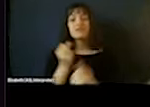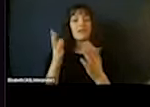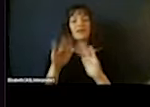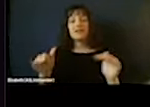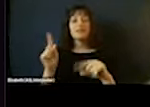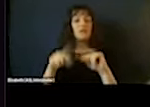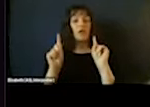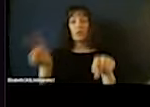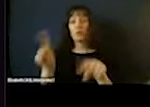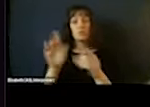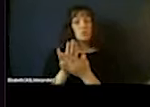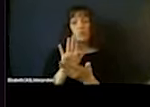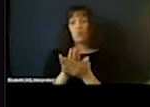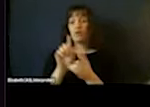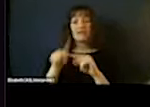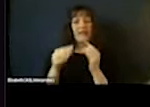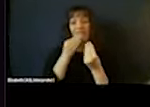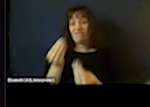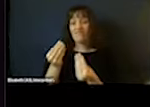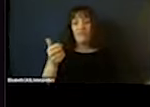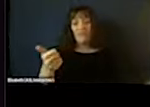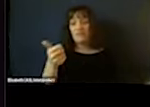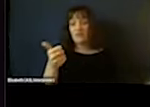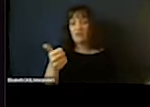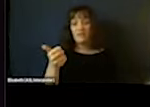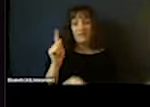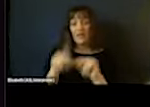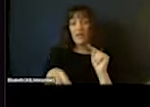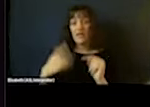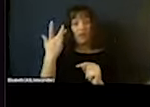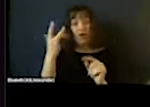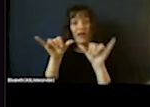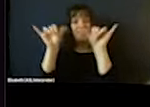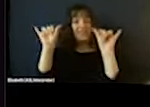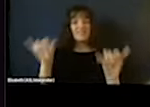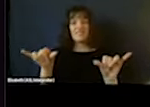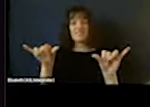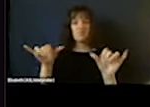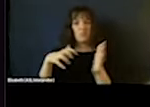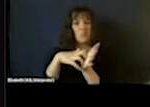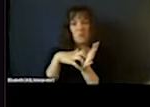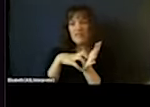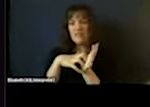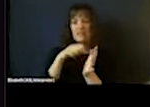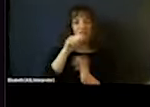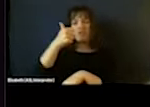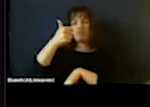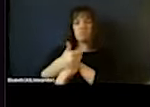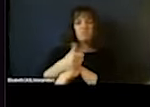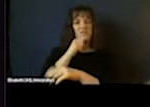kids cannot feed themselves either because their systems are not that good enough. Their systems are not that support.